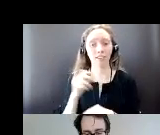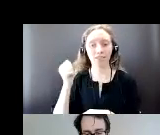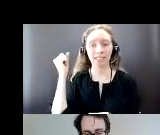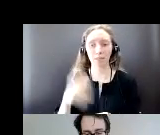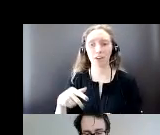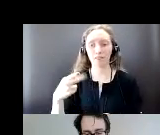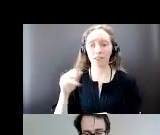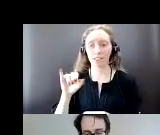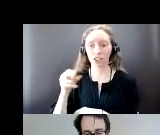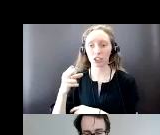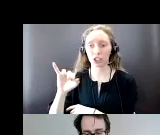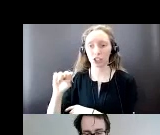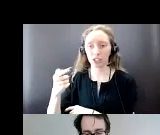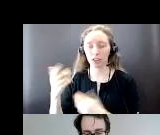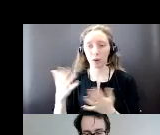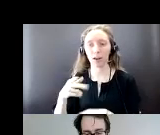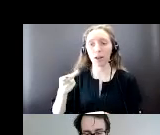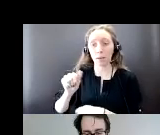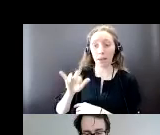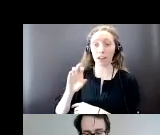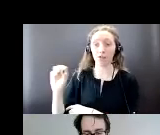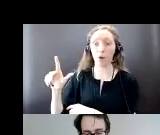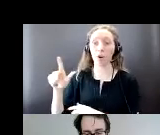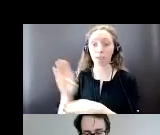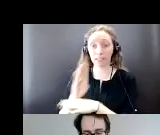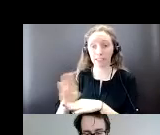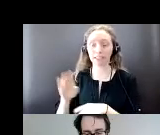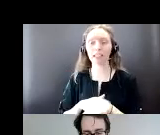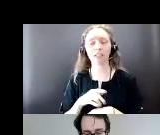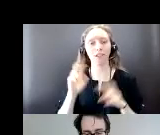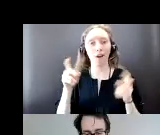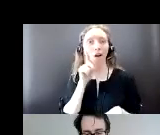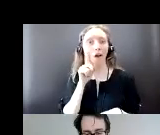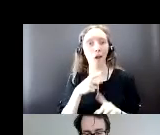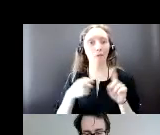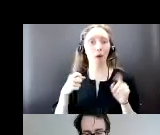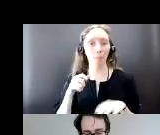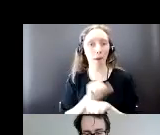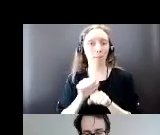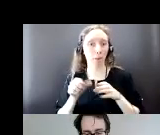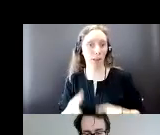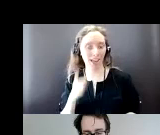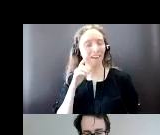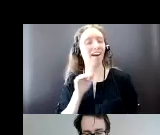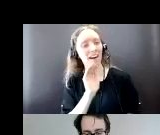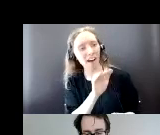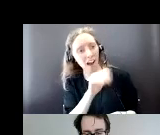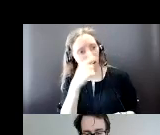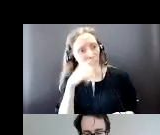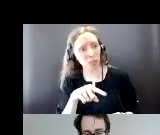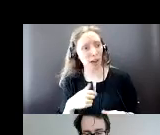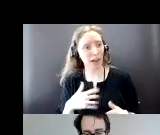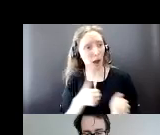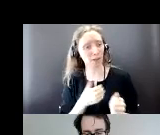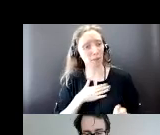is payroll receives an email claiming to be from an employee looking to update their bank account information. In this case here,